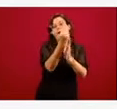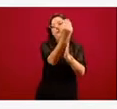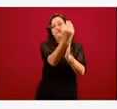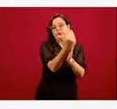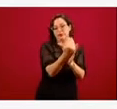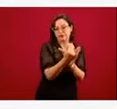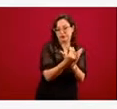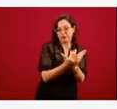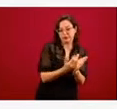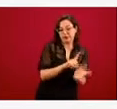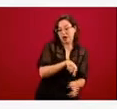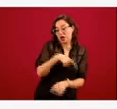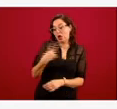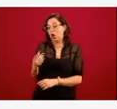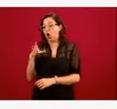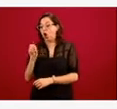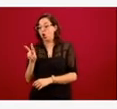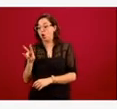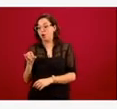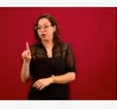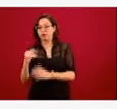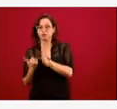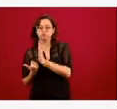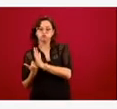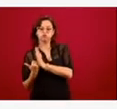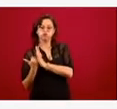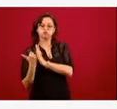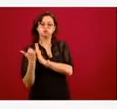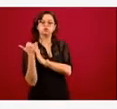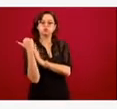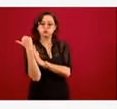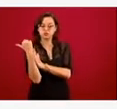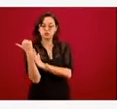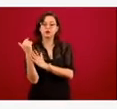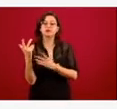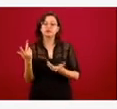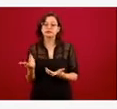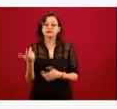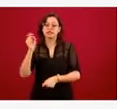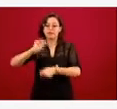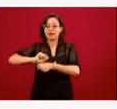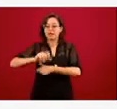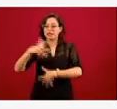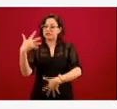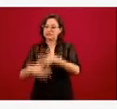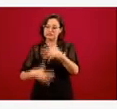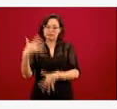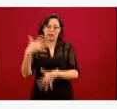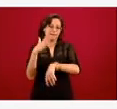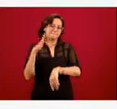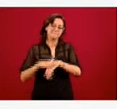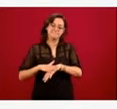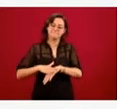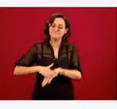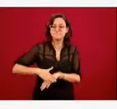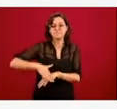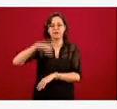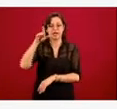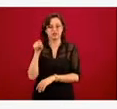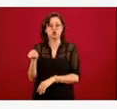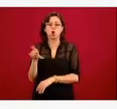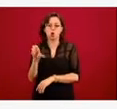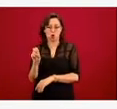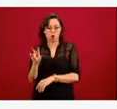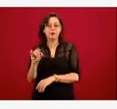is out of those tested patients, which of them came out positive for COVID-19 and which of them were not positive, and